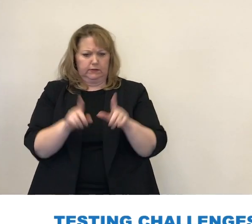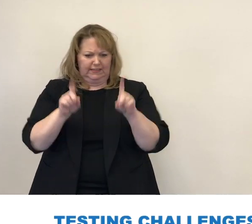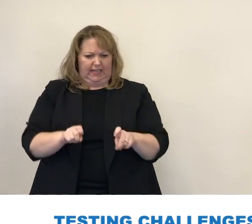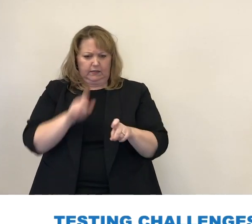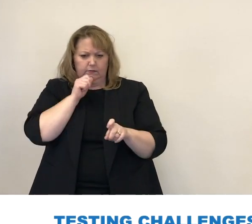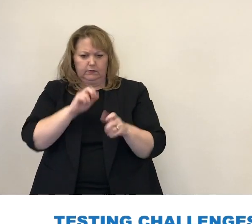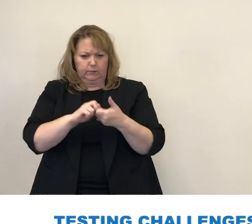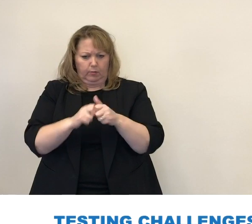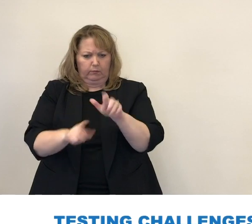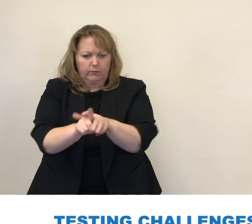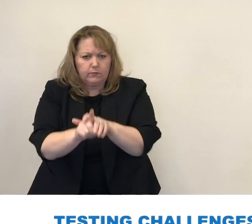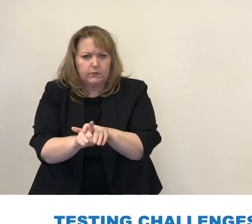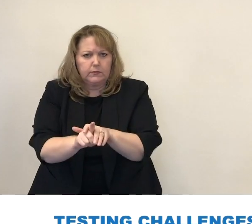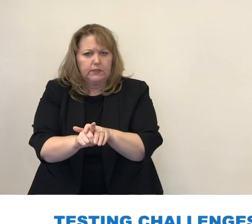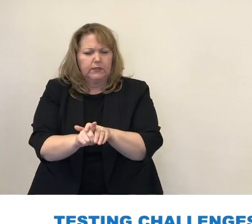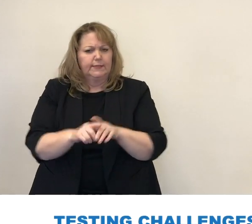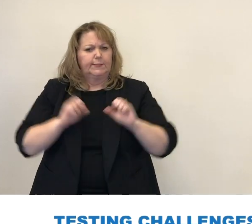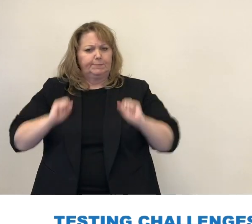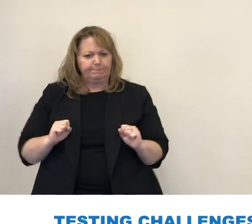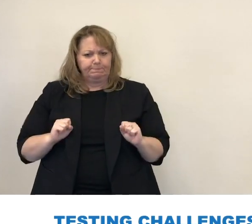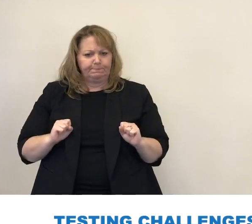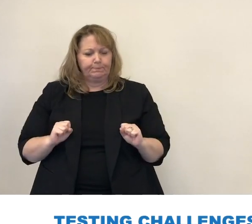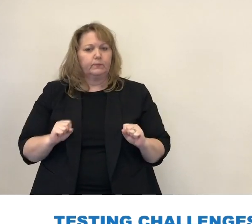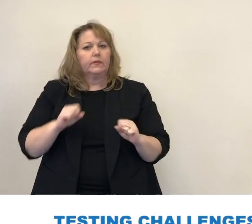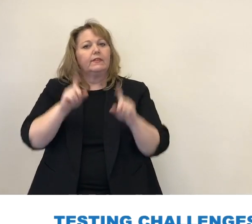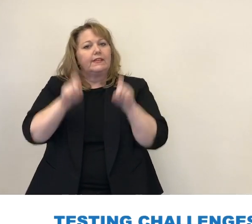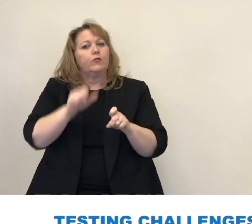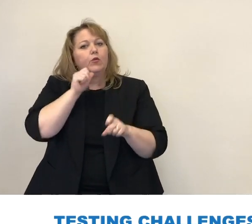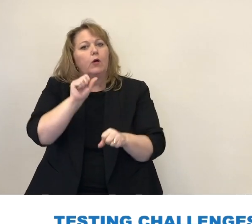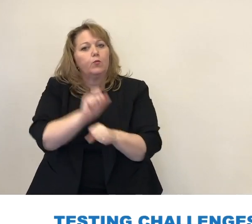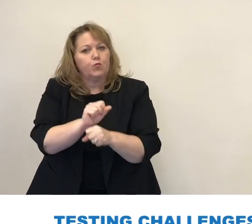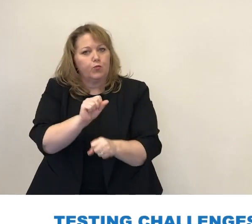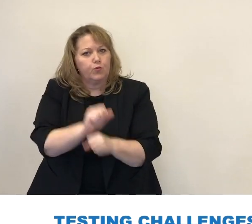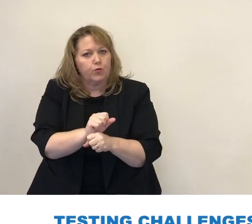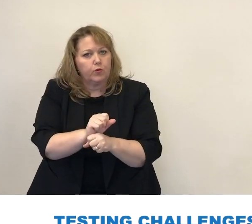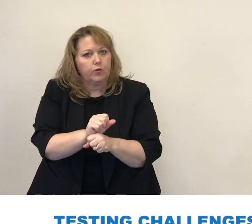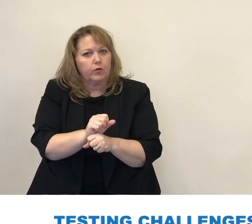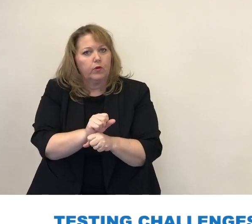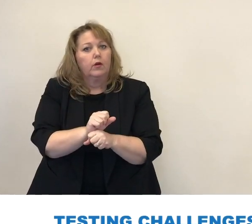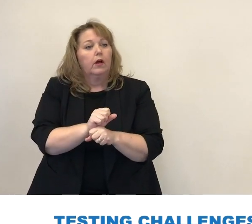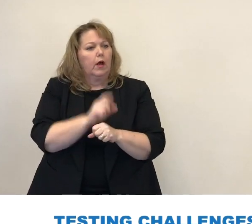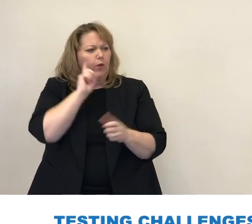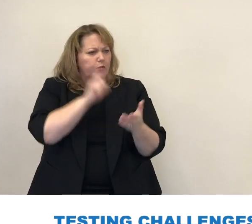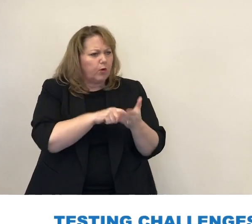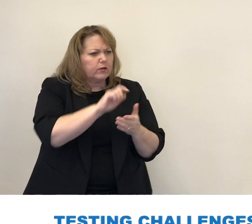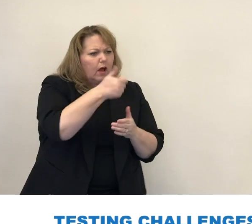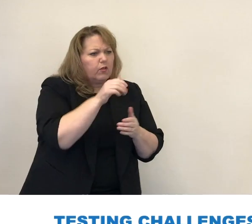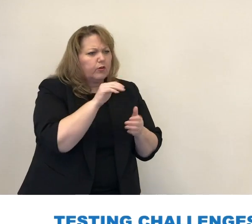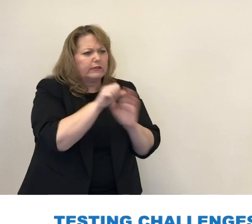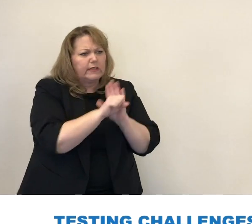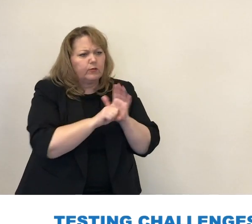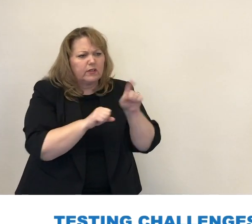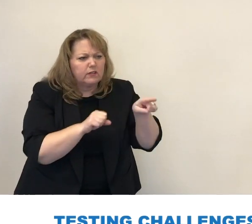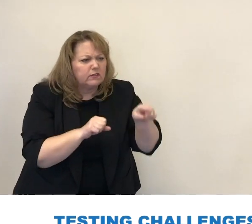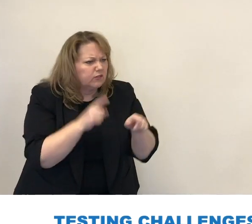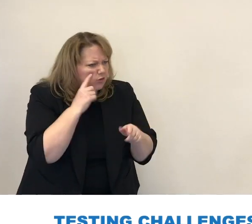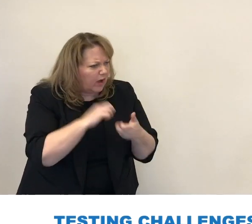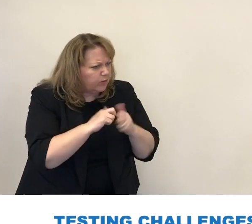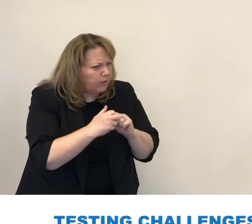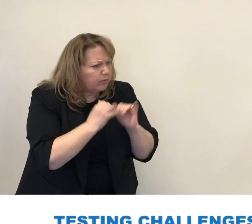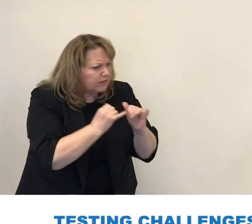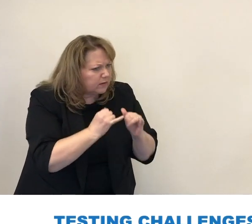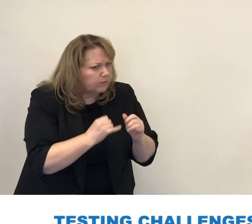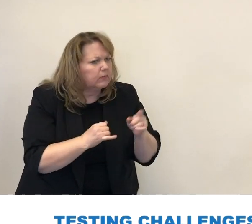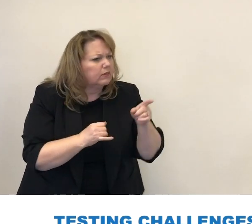didn't necessarily stop there with testing. Because we were all running the same test across the states, what was happening was